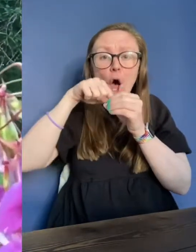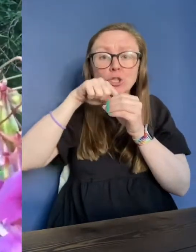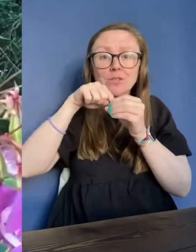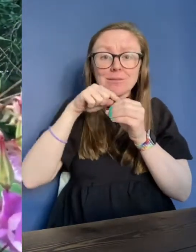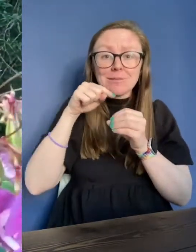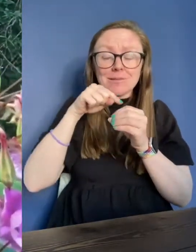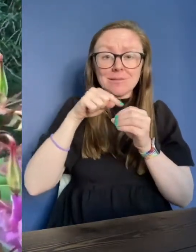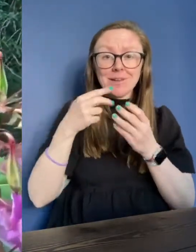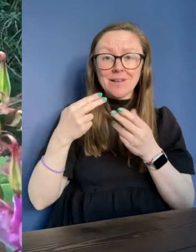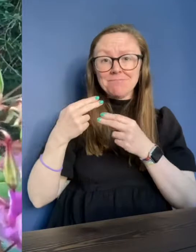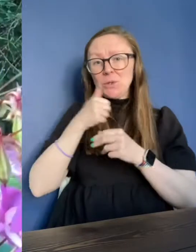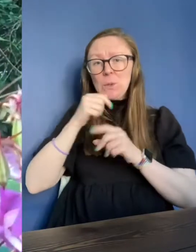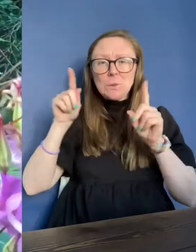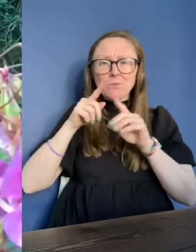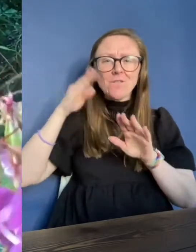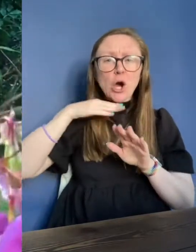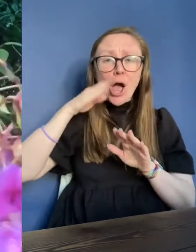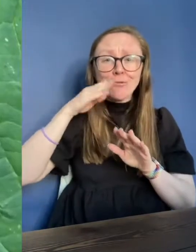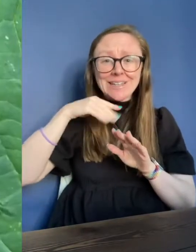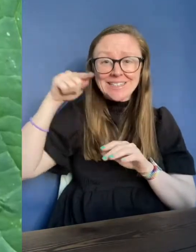used traditionally to make curries.